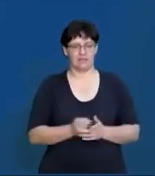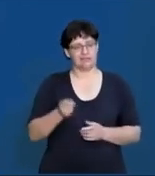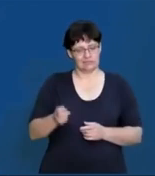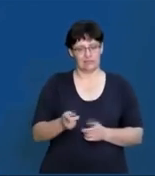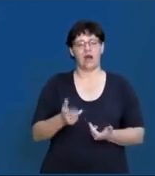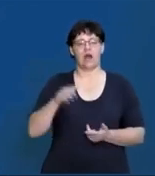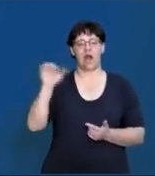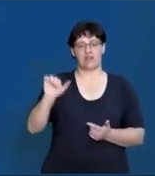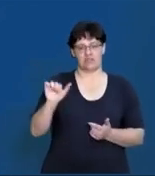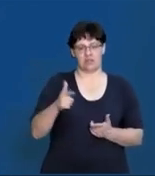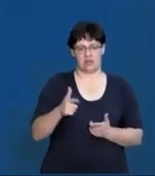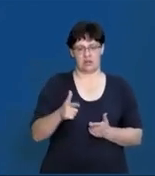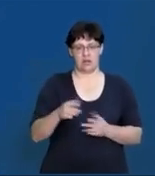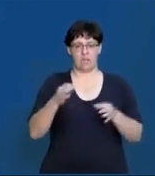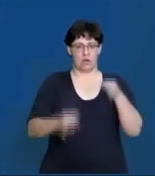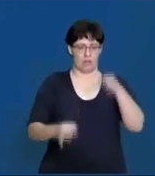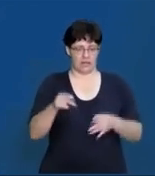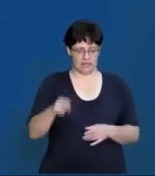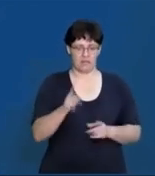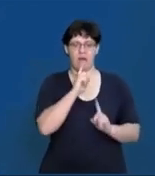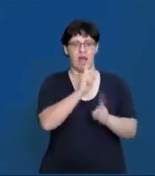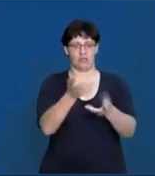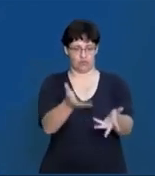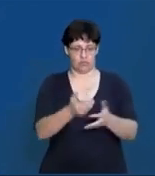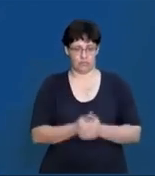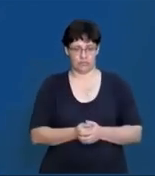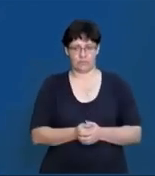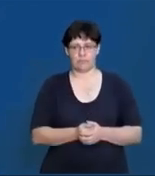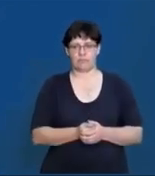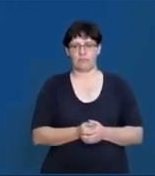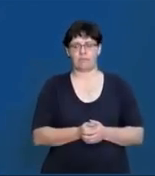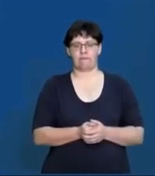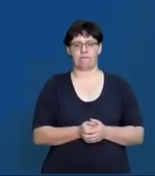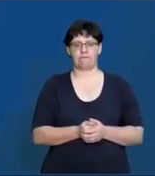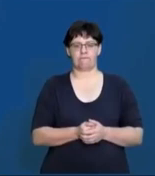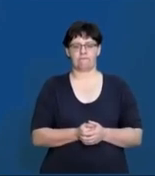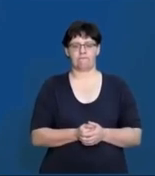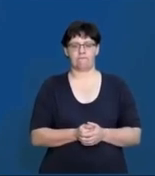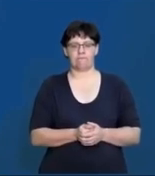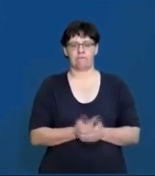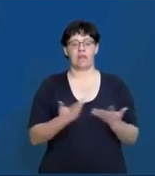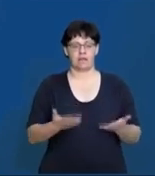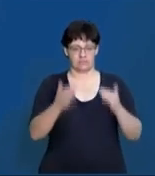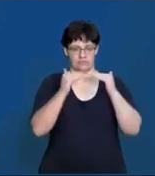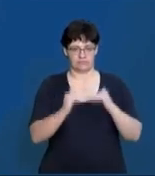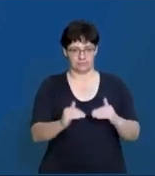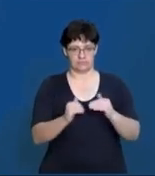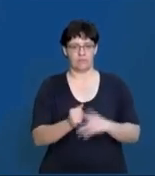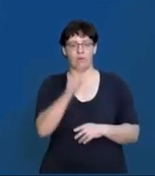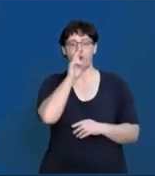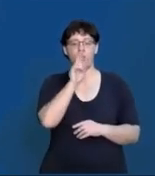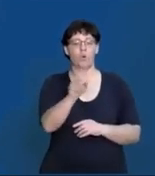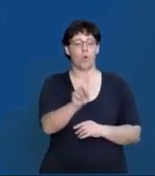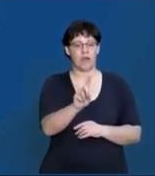solution there, it's our artificial monopoly there. That's your answer. Right? Then as we